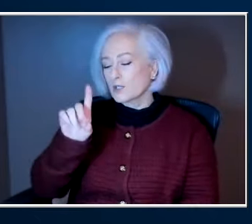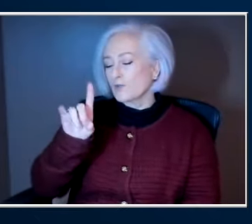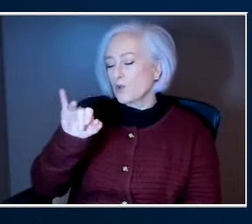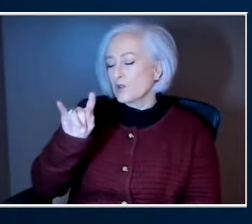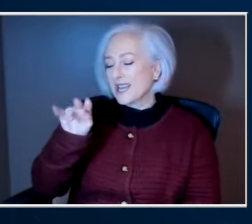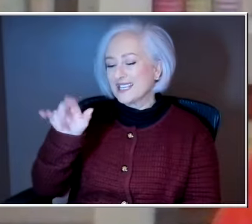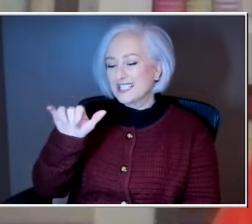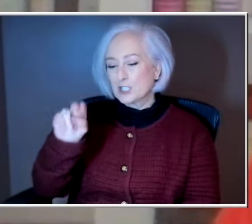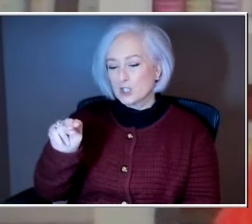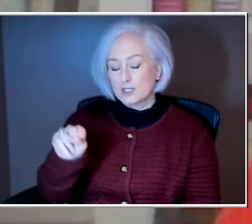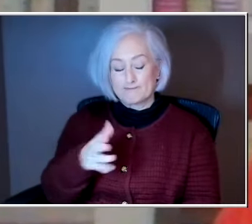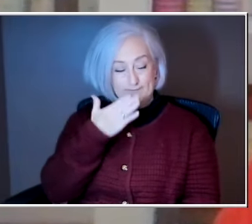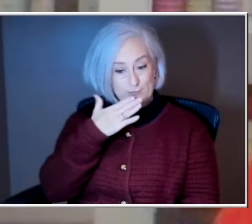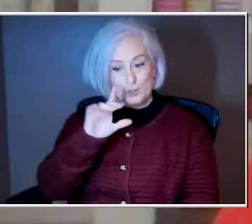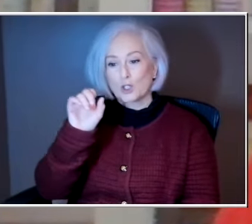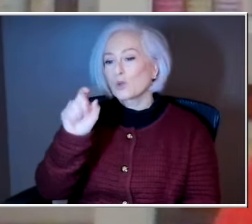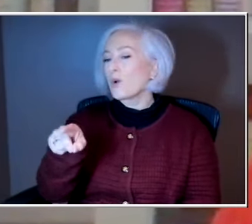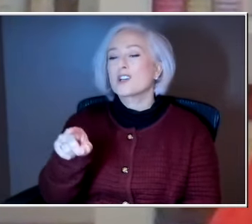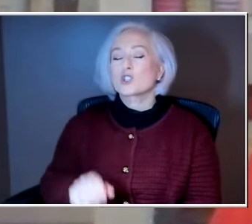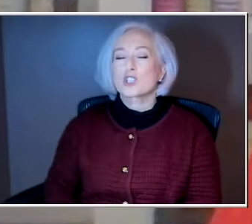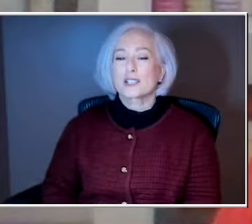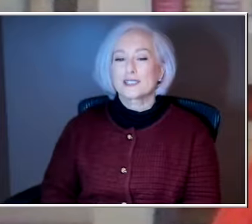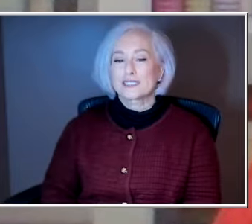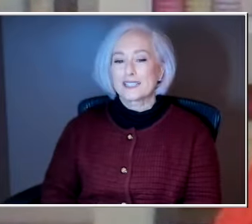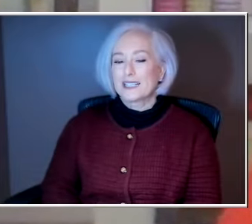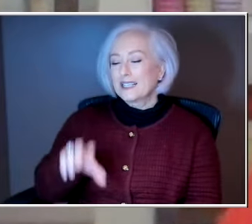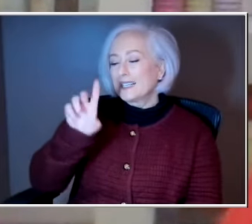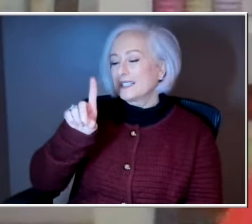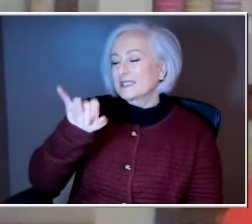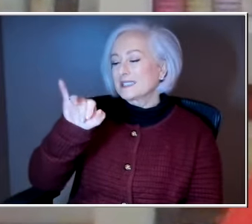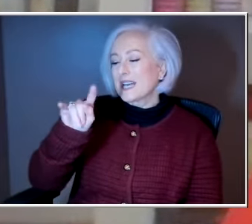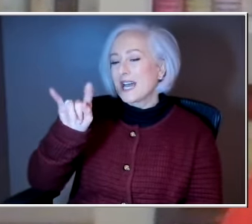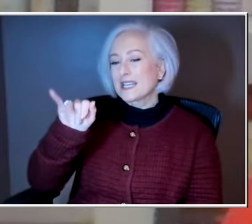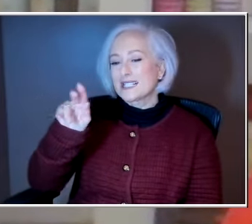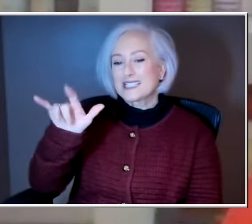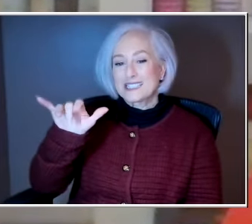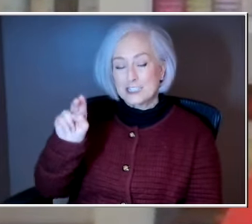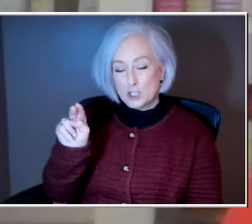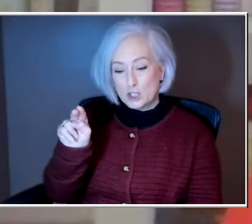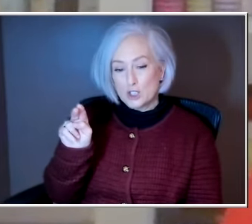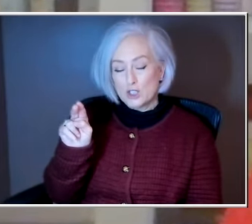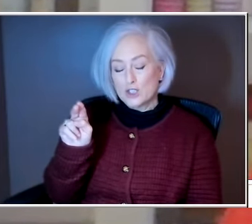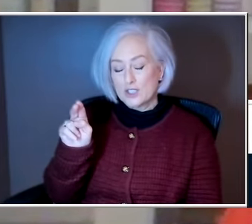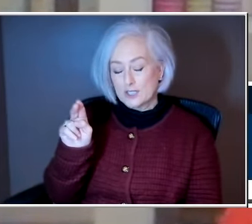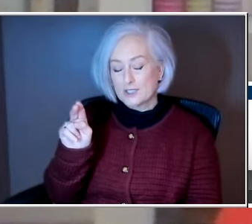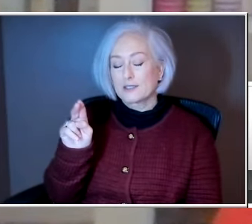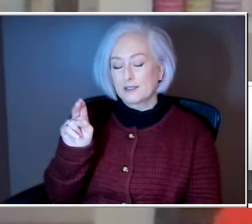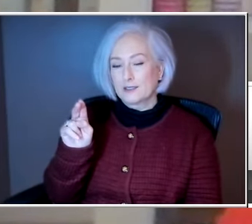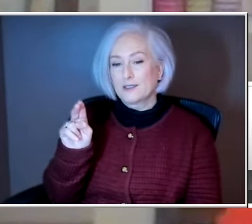Great question. So a dietitian is really going